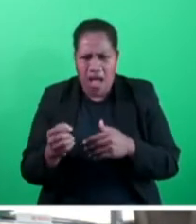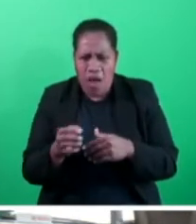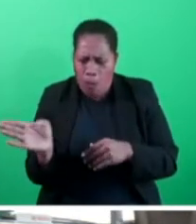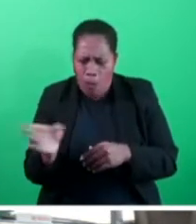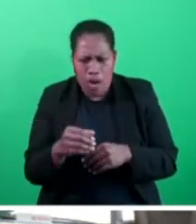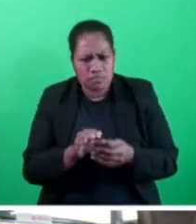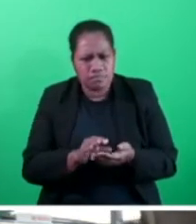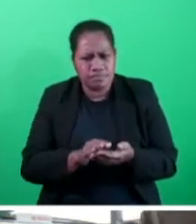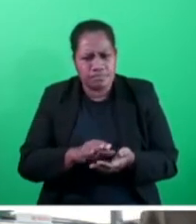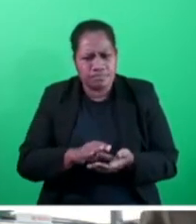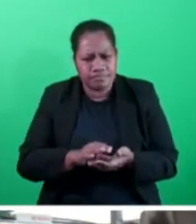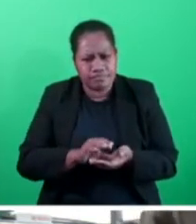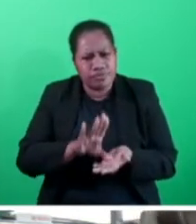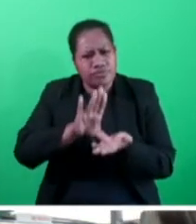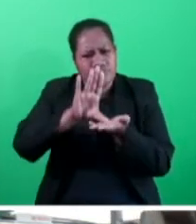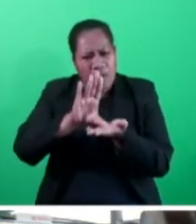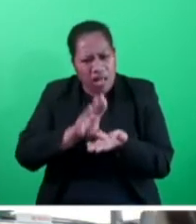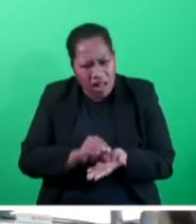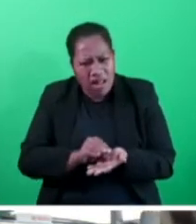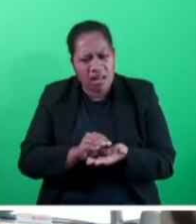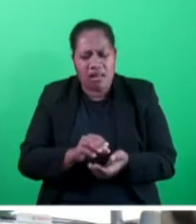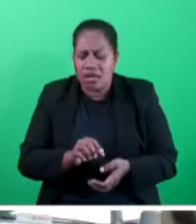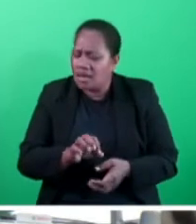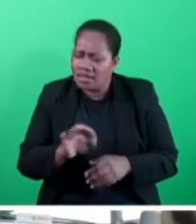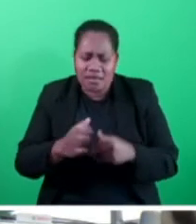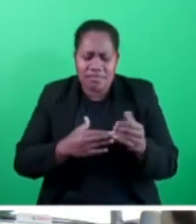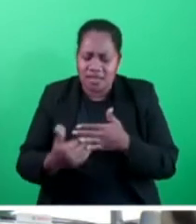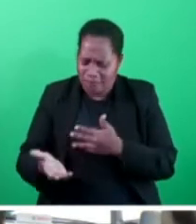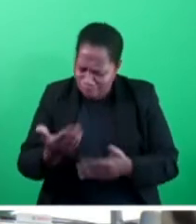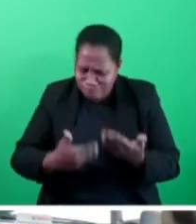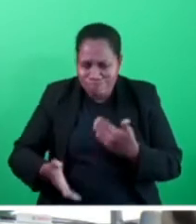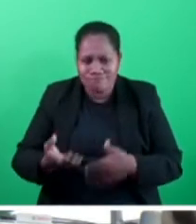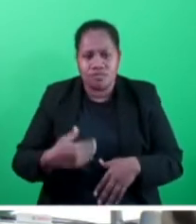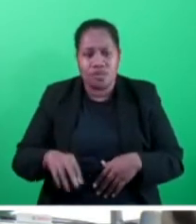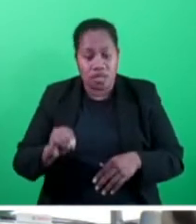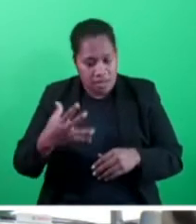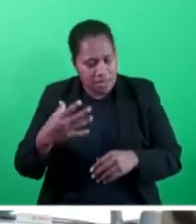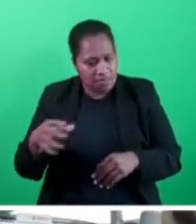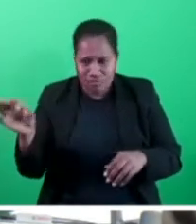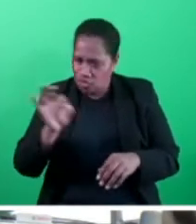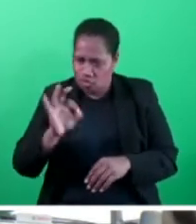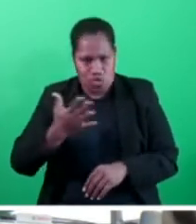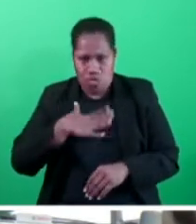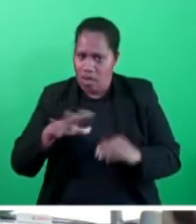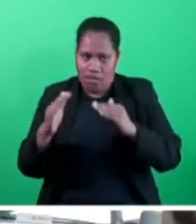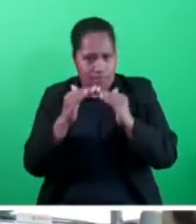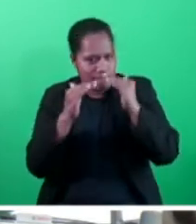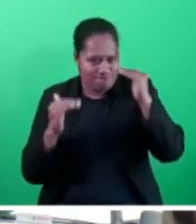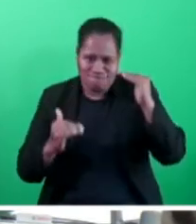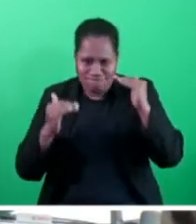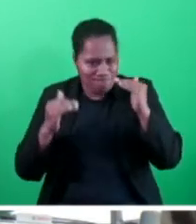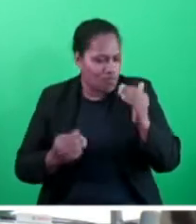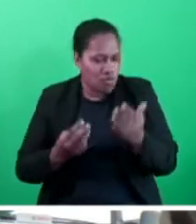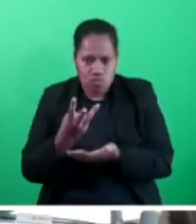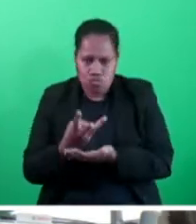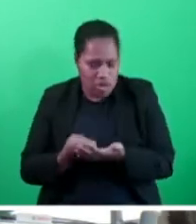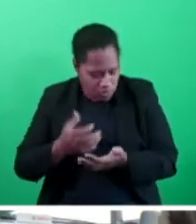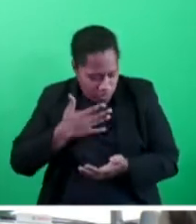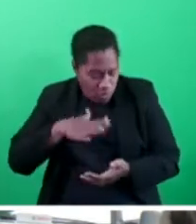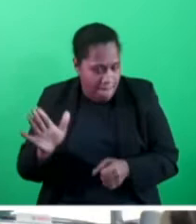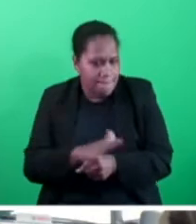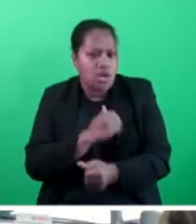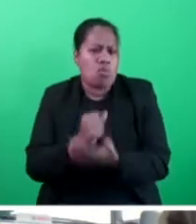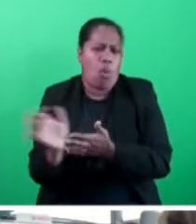We have a zero-tolerance policy towards this, and we shall continue to ensure that every Fijian worker is paid every